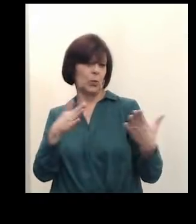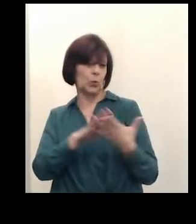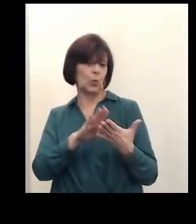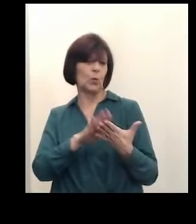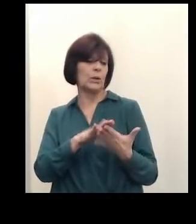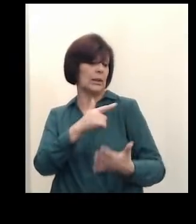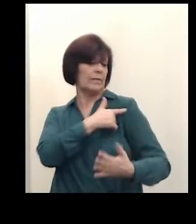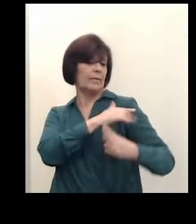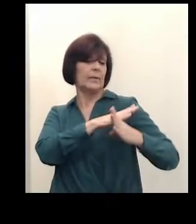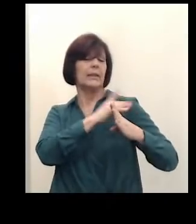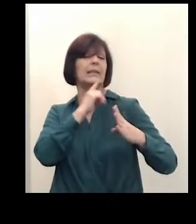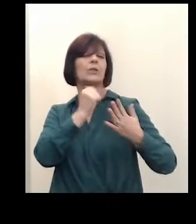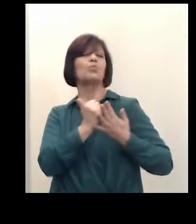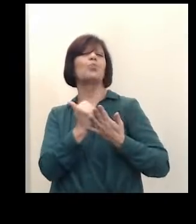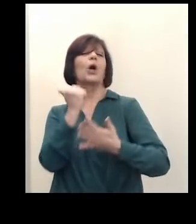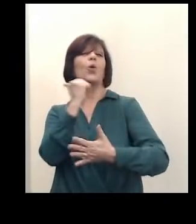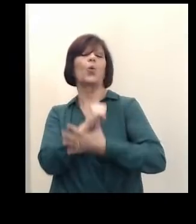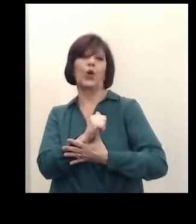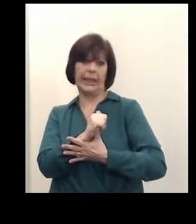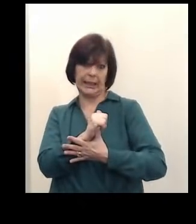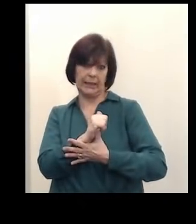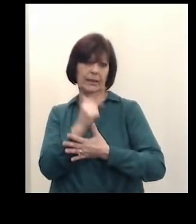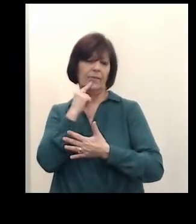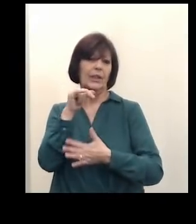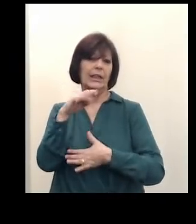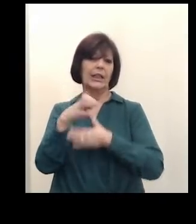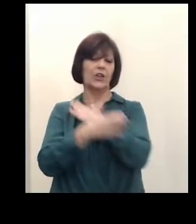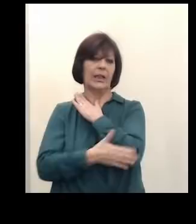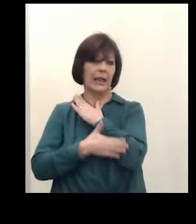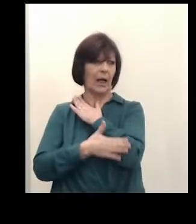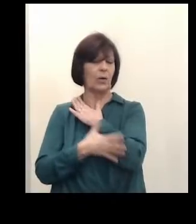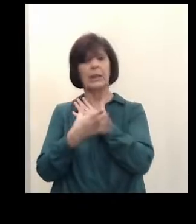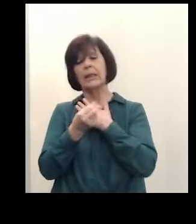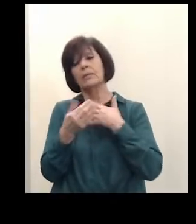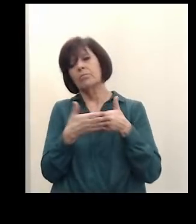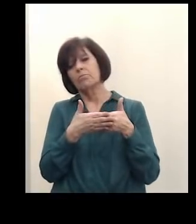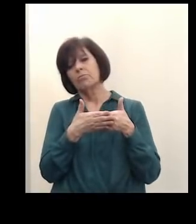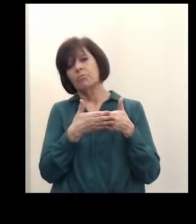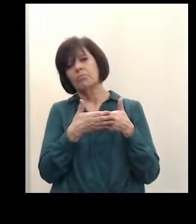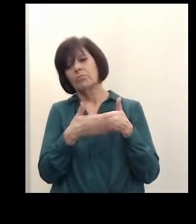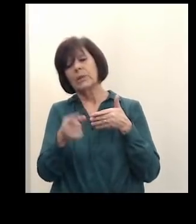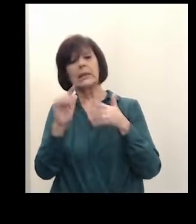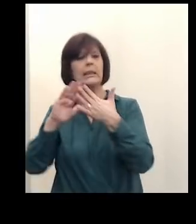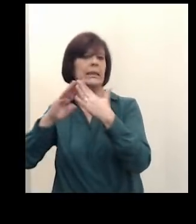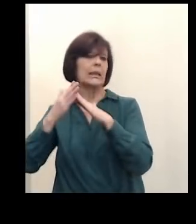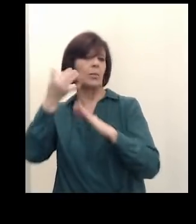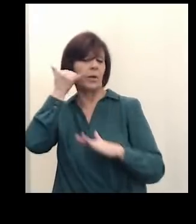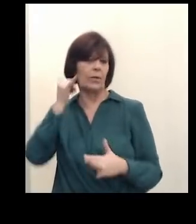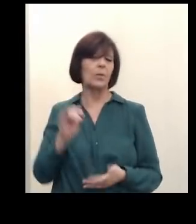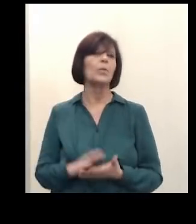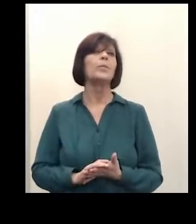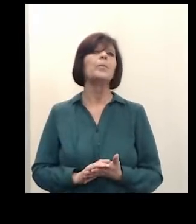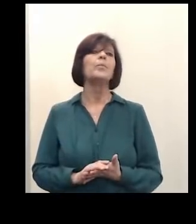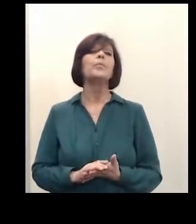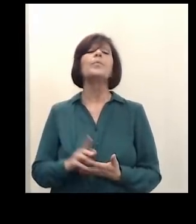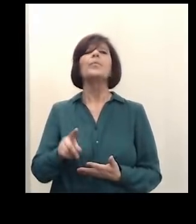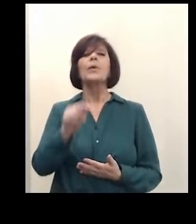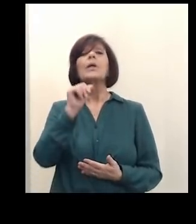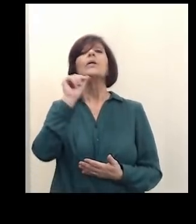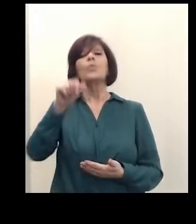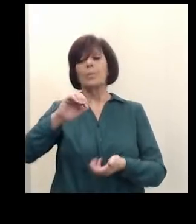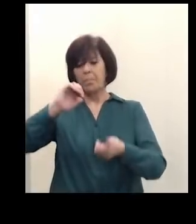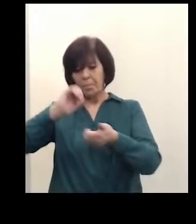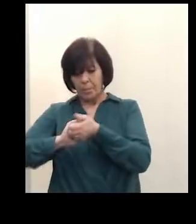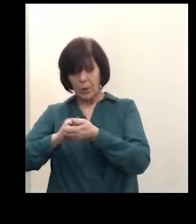a priority for Erie County and the rest of the rest of the city of Buffalo. So we're not only partnering with the Buffalo